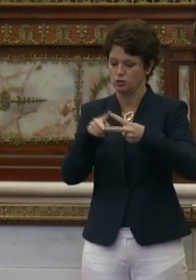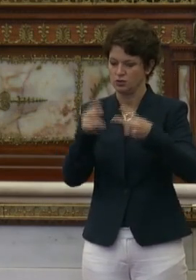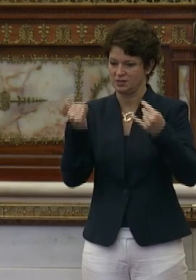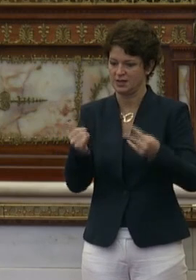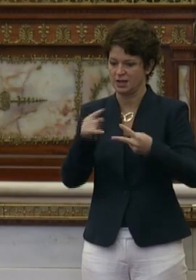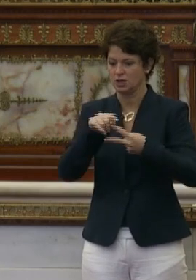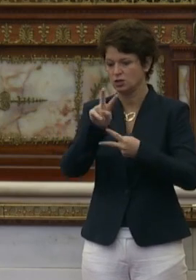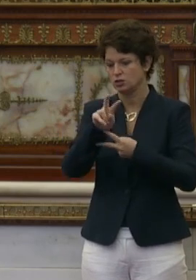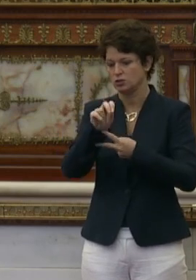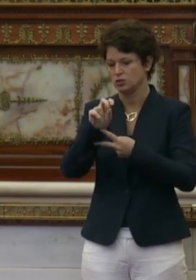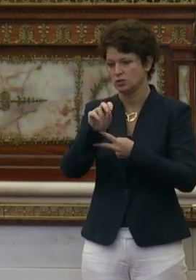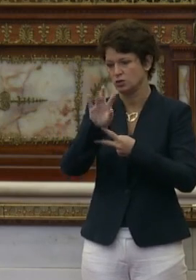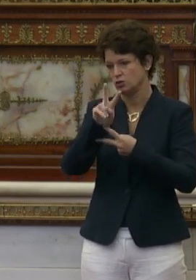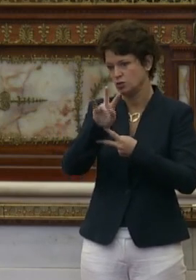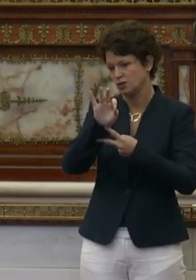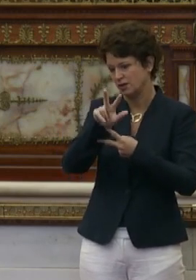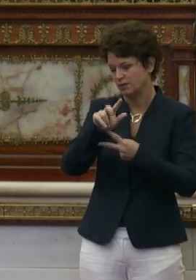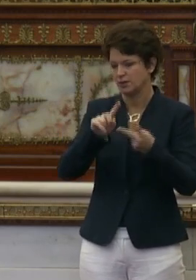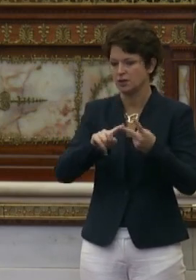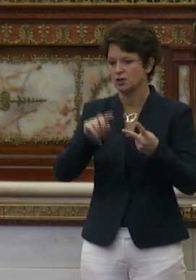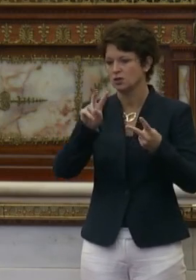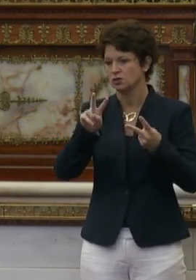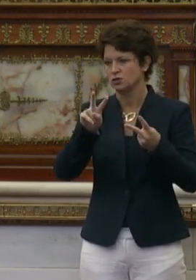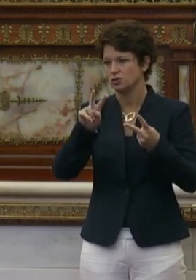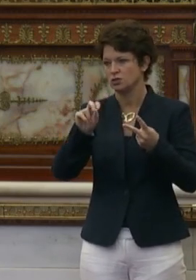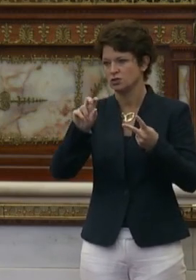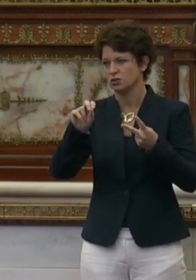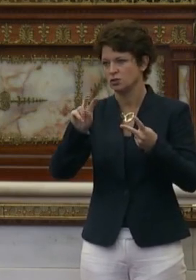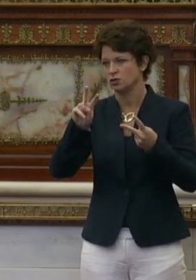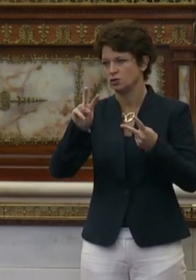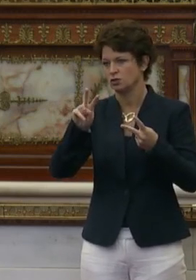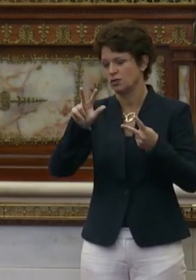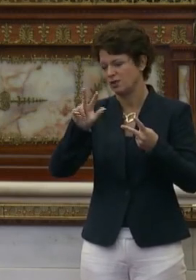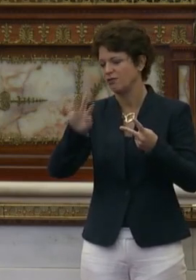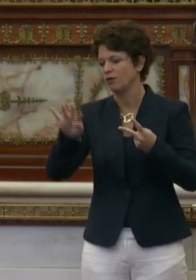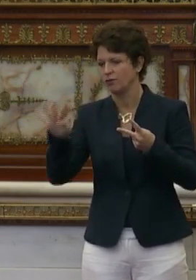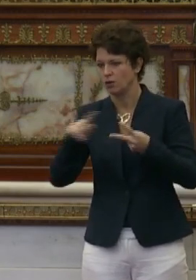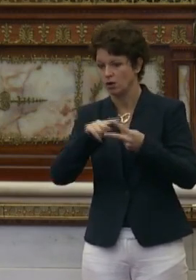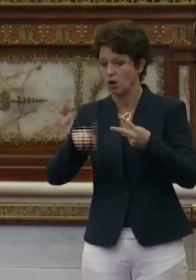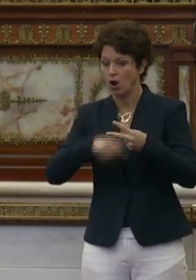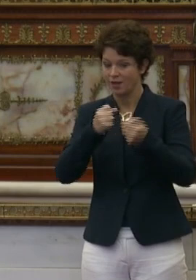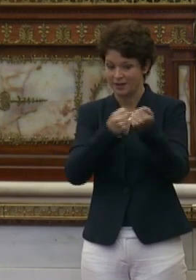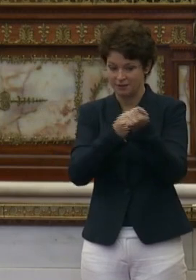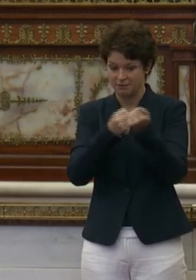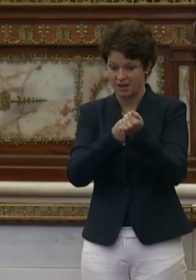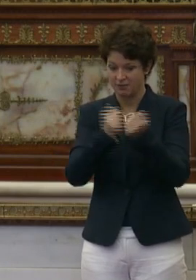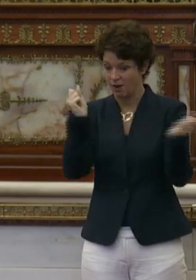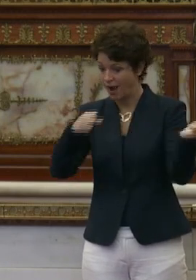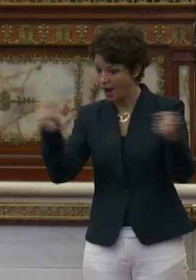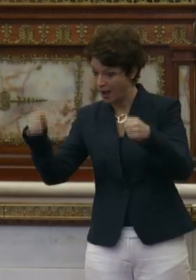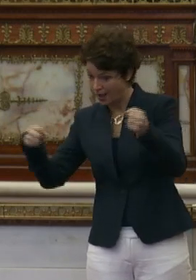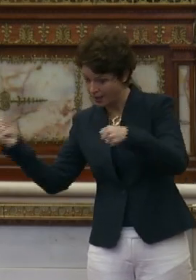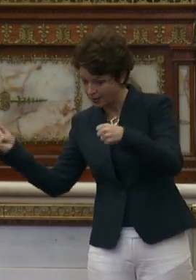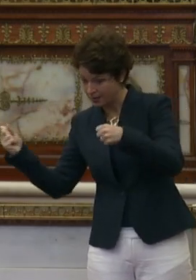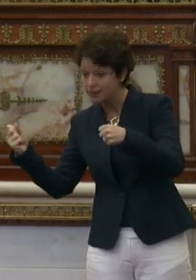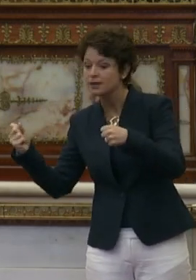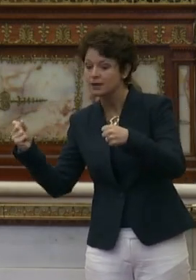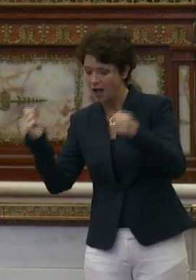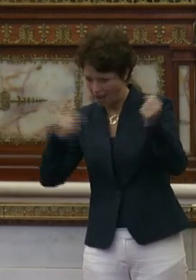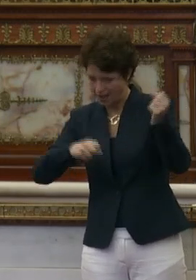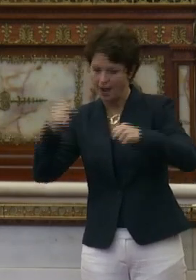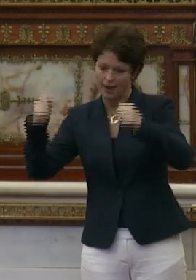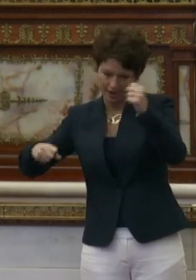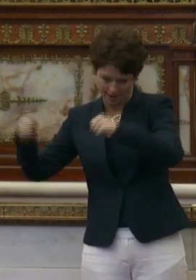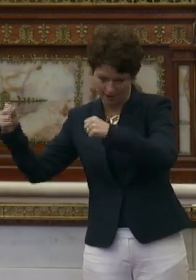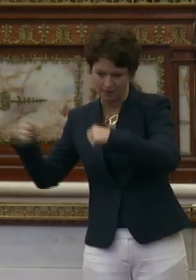day of bills number 200293 and number 200344. All those in favor indicate by saying aye.